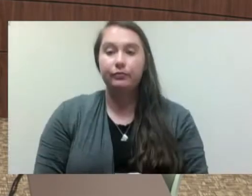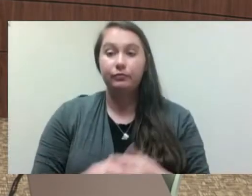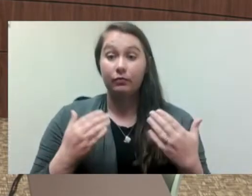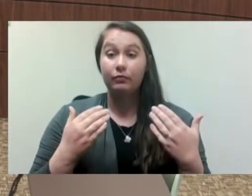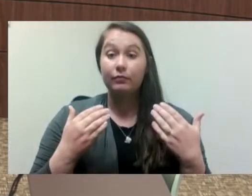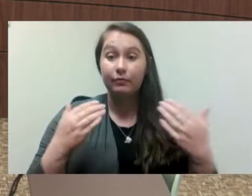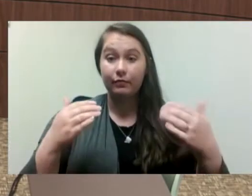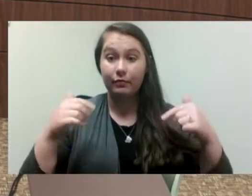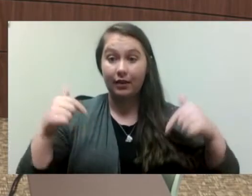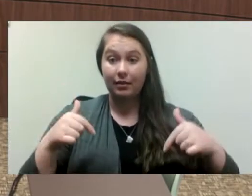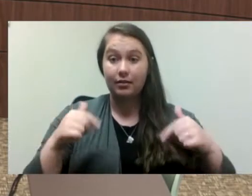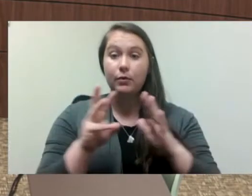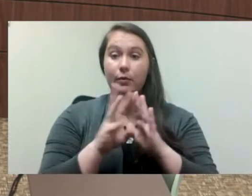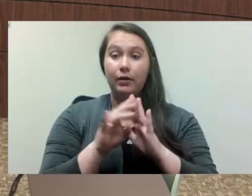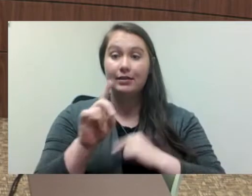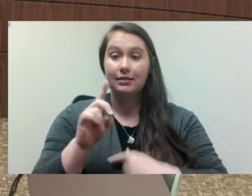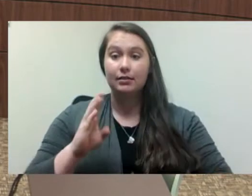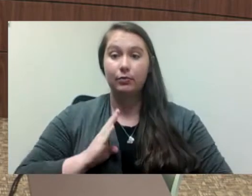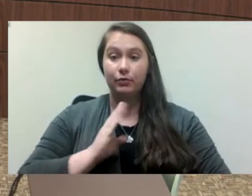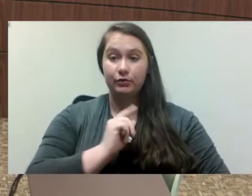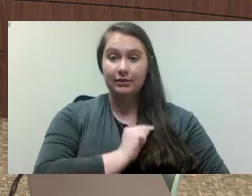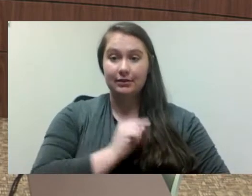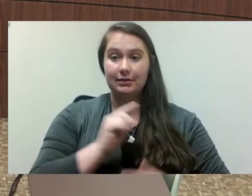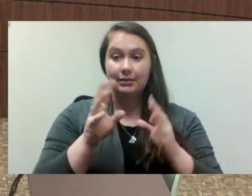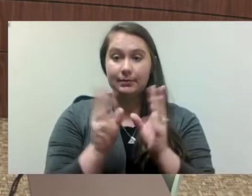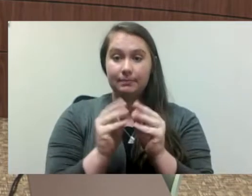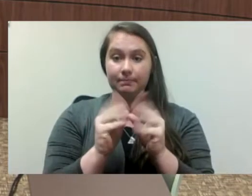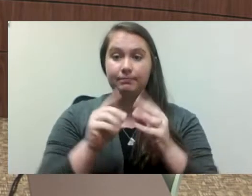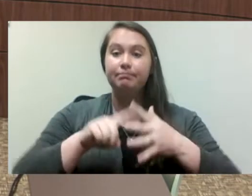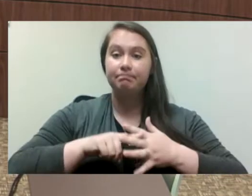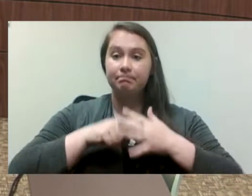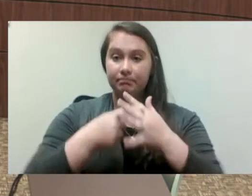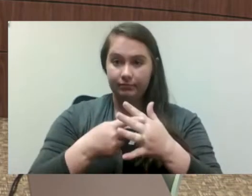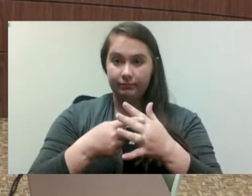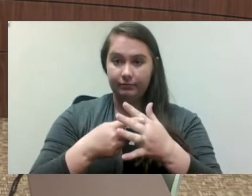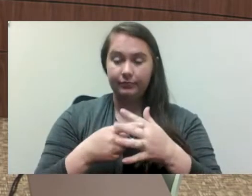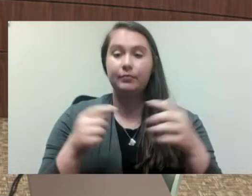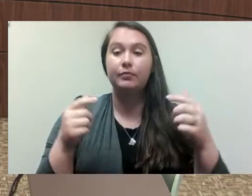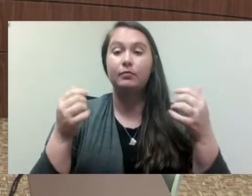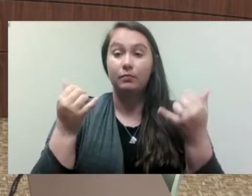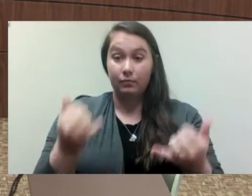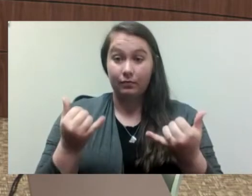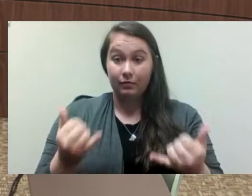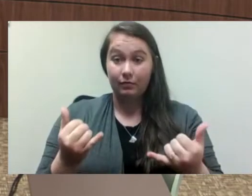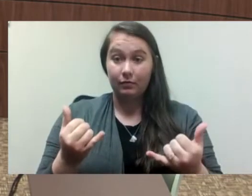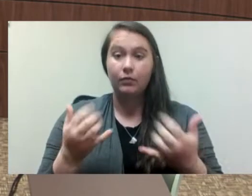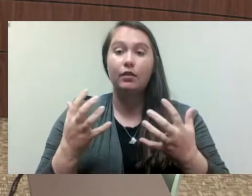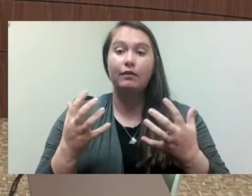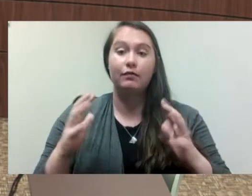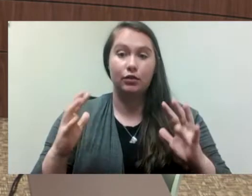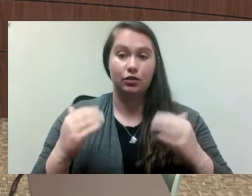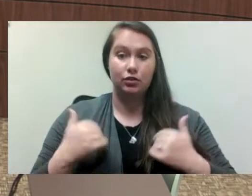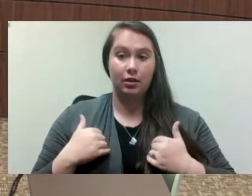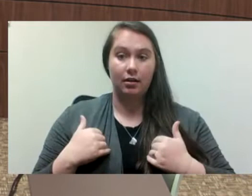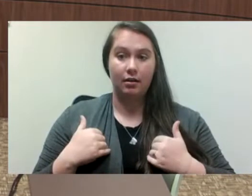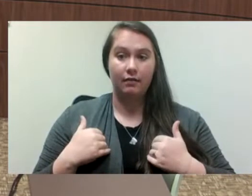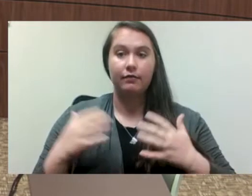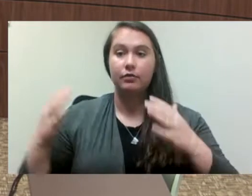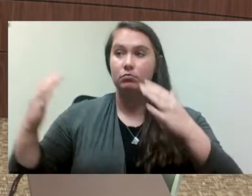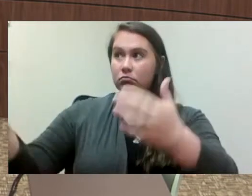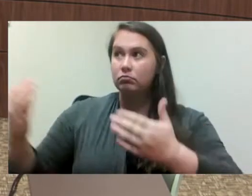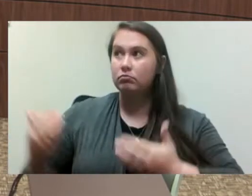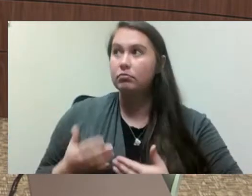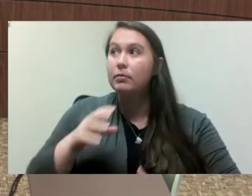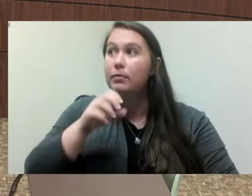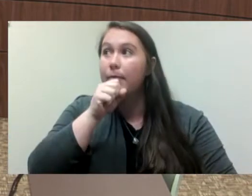I'll call this meeting of the Waco ISD Board of Trustees meeting to order. At this time, we have audience for guests. No one